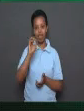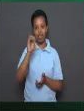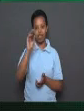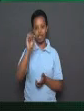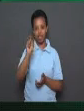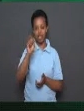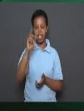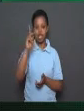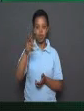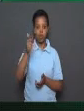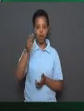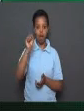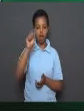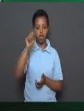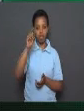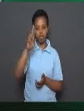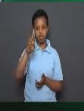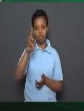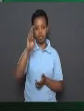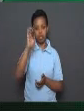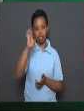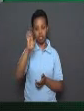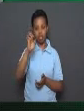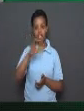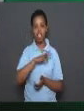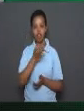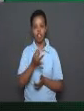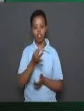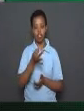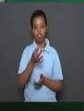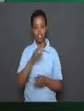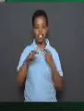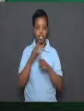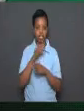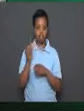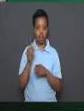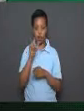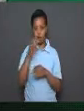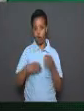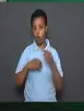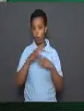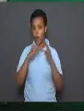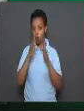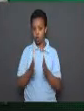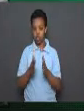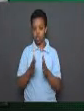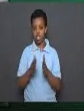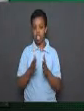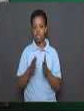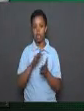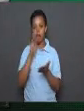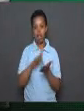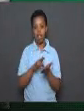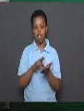a French chemist and microbiologist, developed the theory in the mid-19th